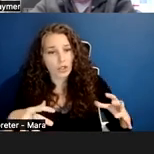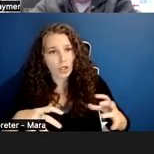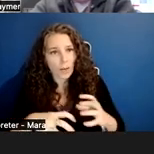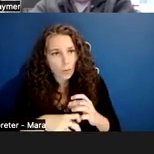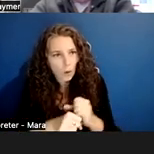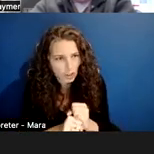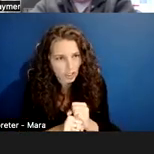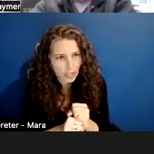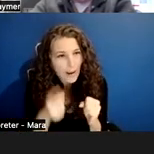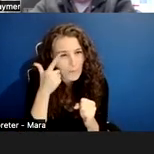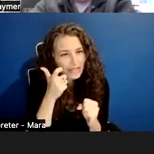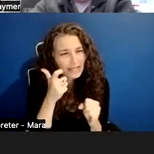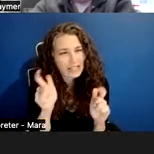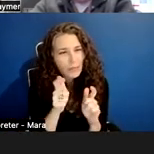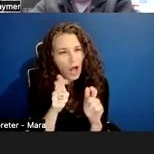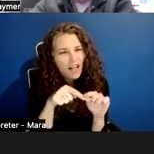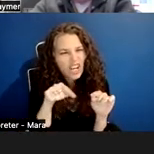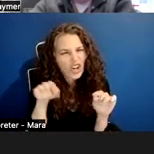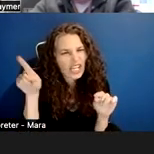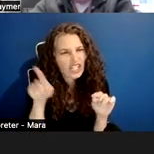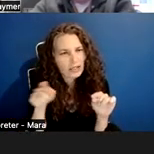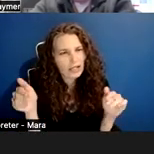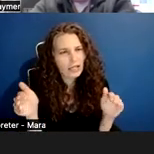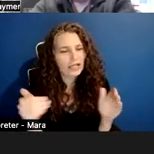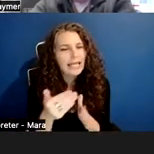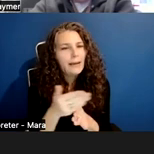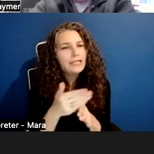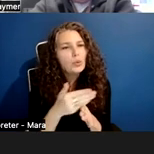the orientation of the San Andreas system.